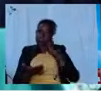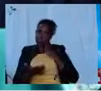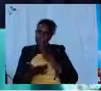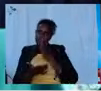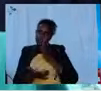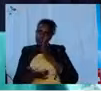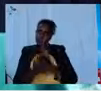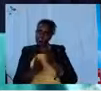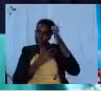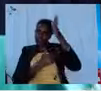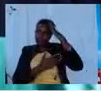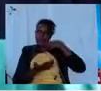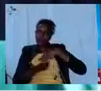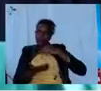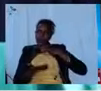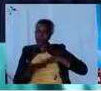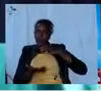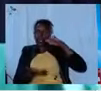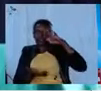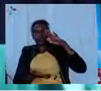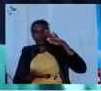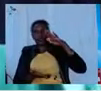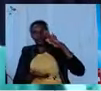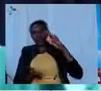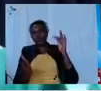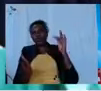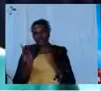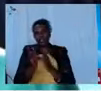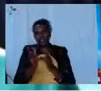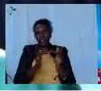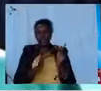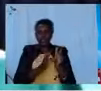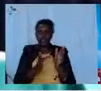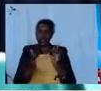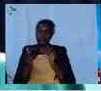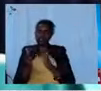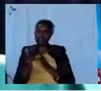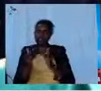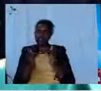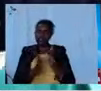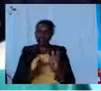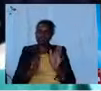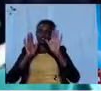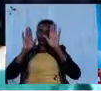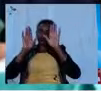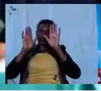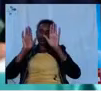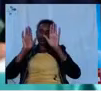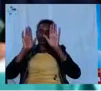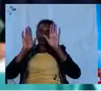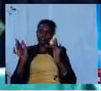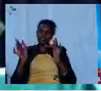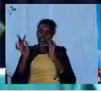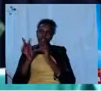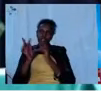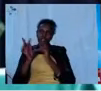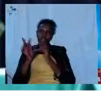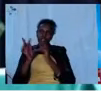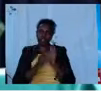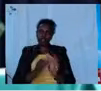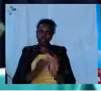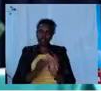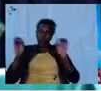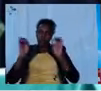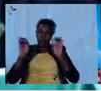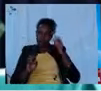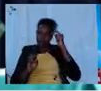I proved him more and more. Jesus, Jesus, precious